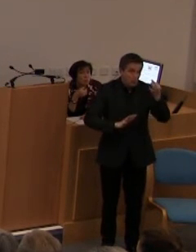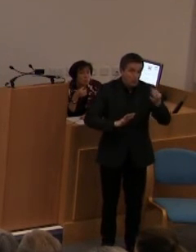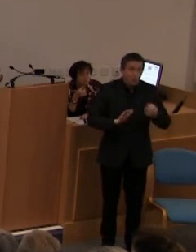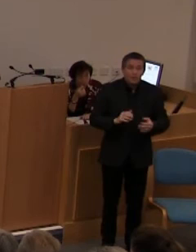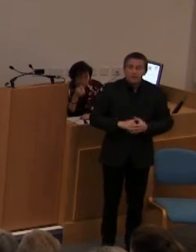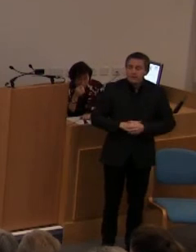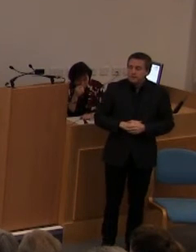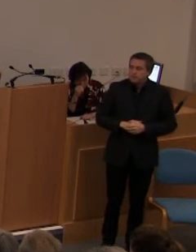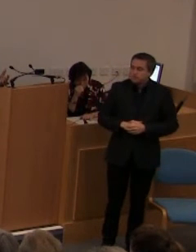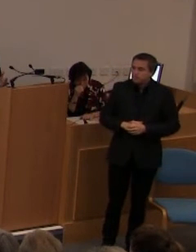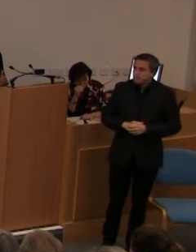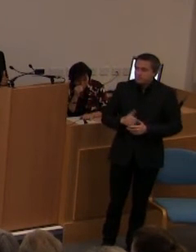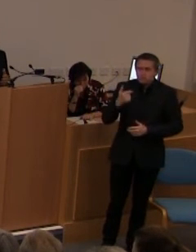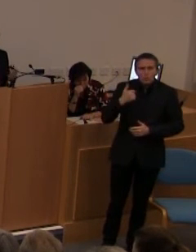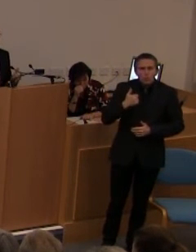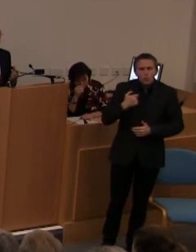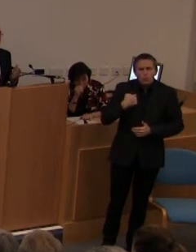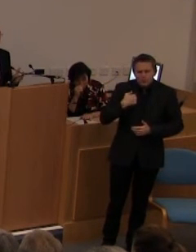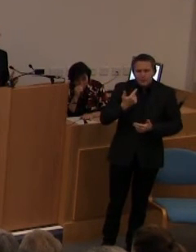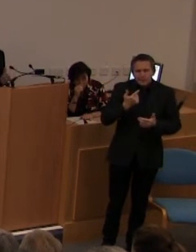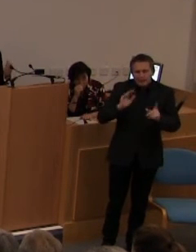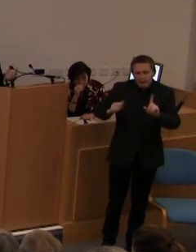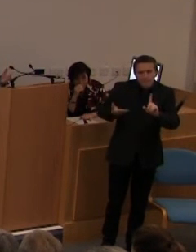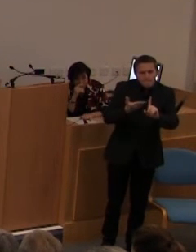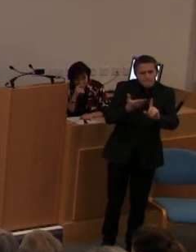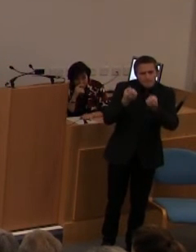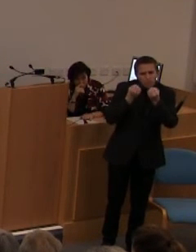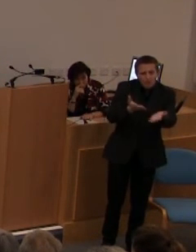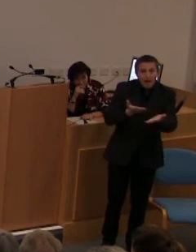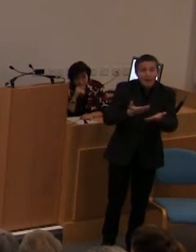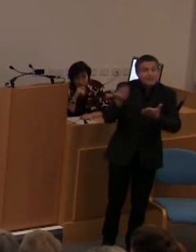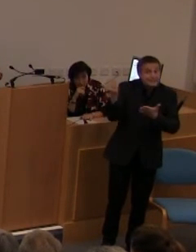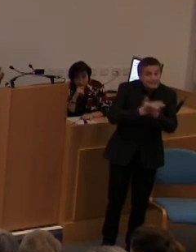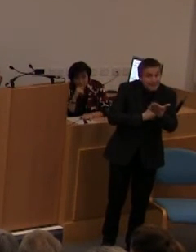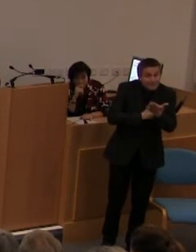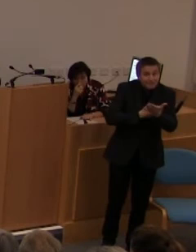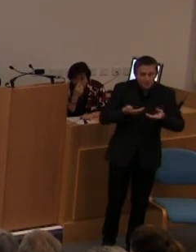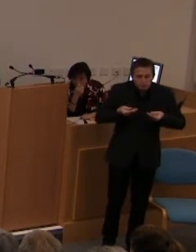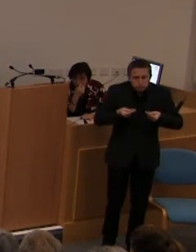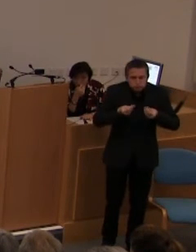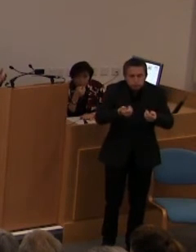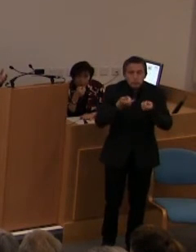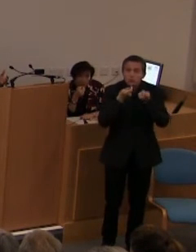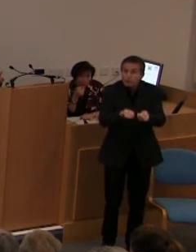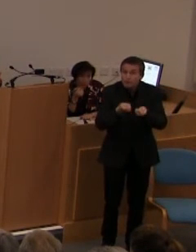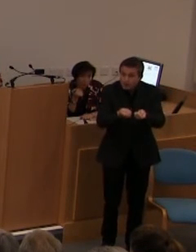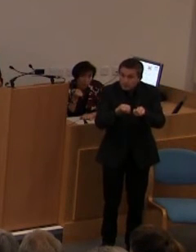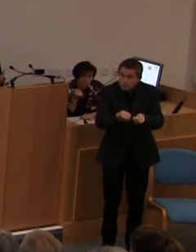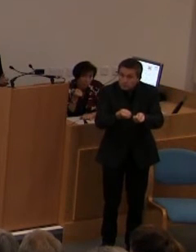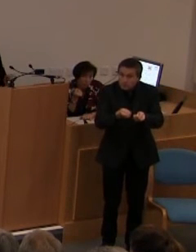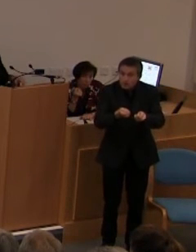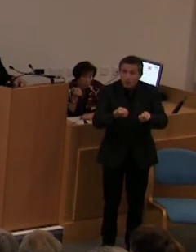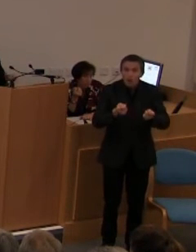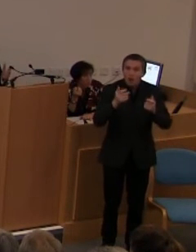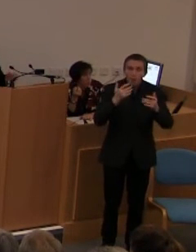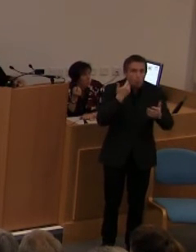do to make sure that people get a safe, efficient treatment, we are actually doing, very much alive to